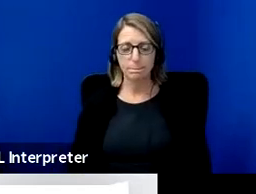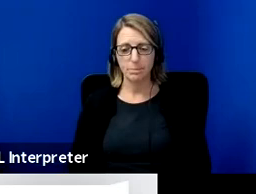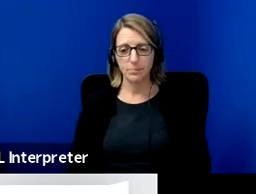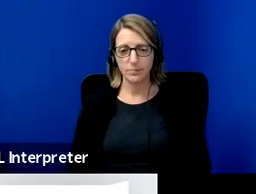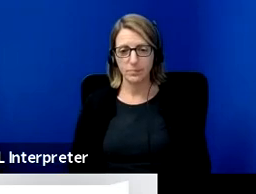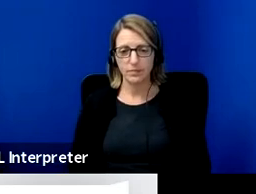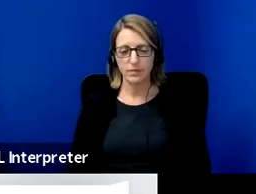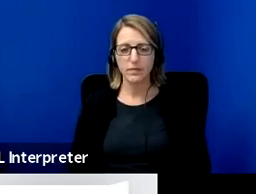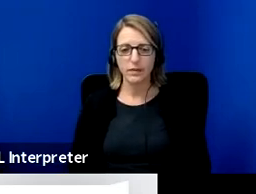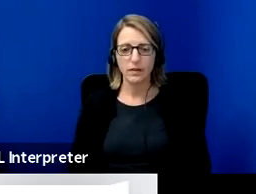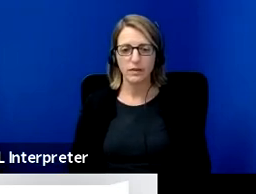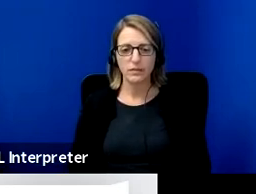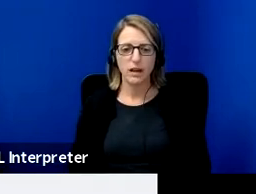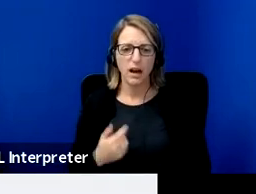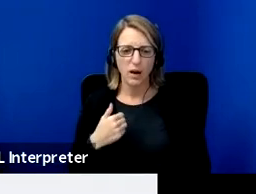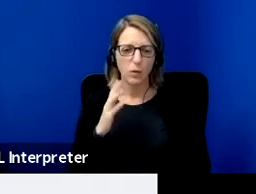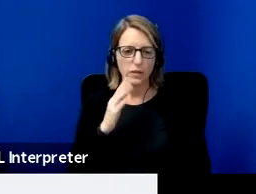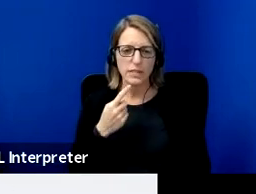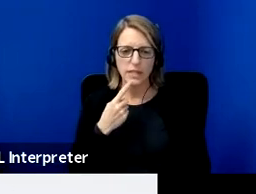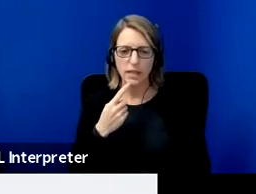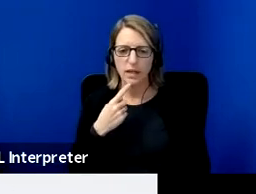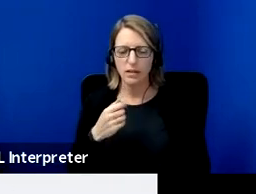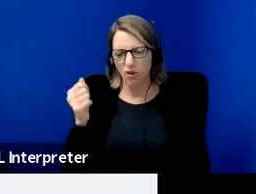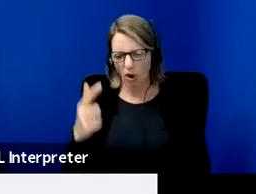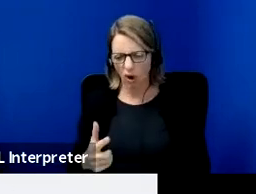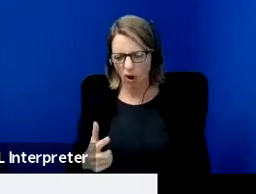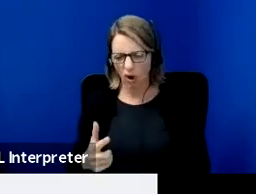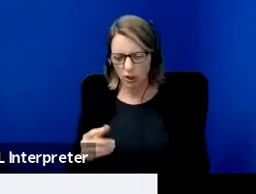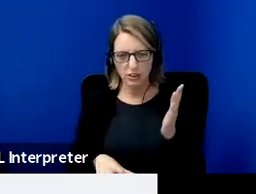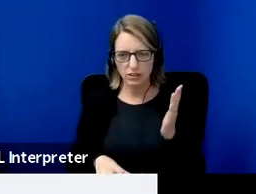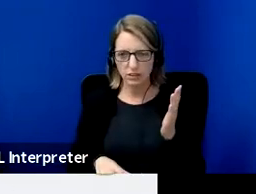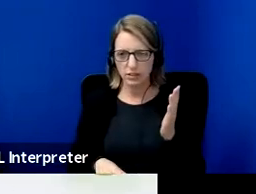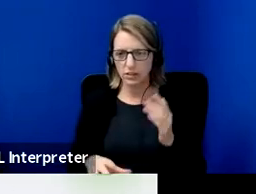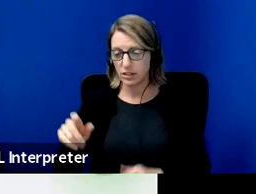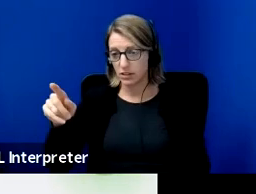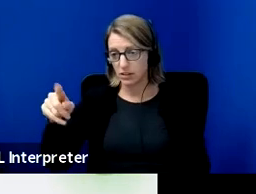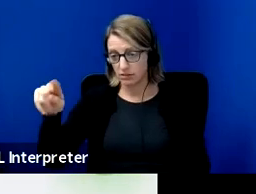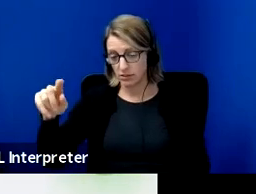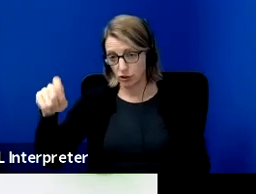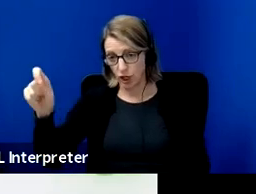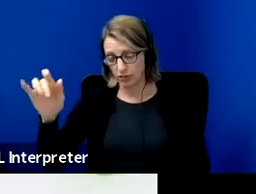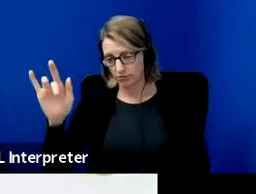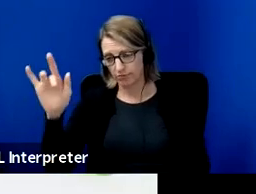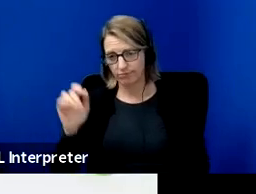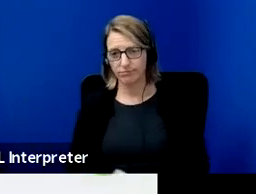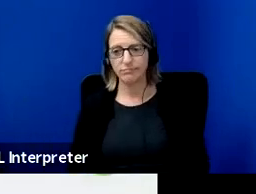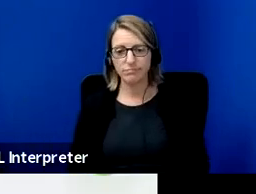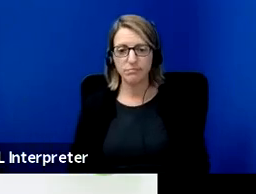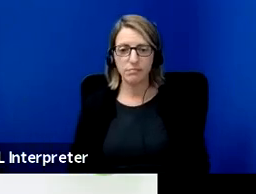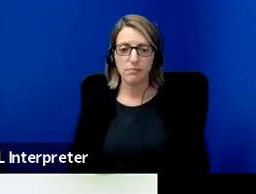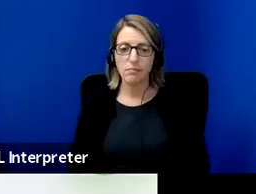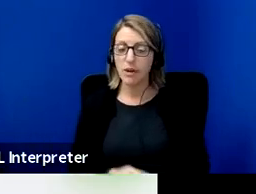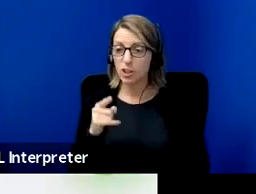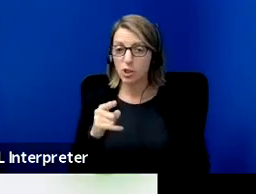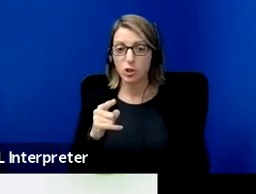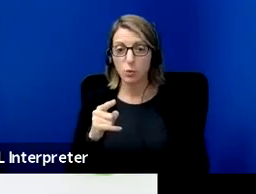So I'm going to just say I want it to go to all students and push my check. Do you want it to go into a